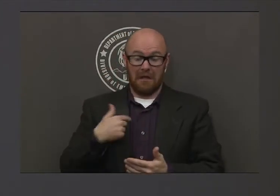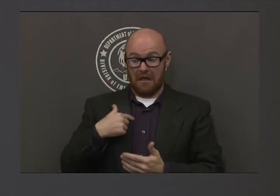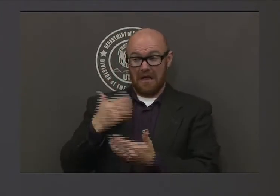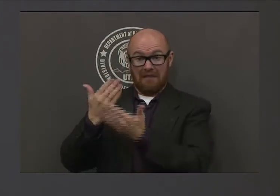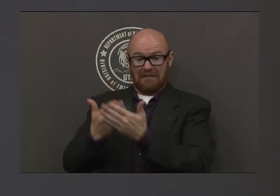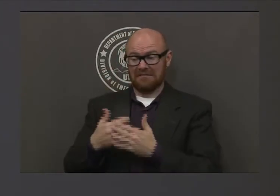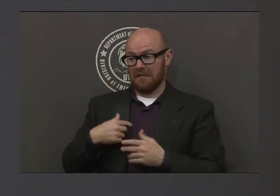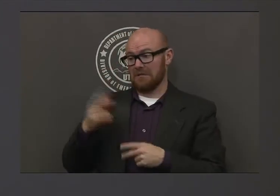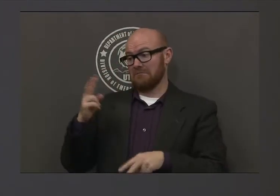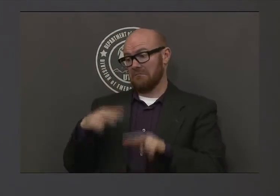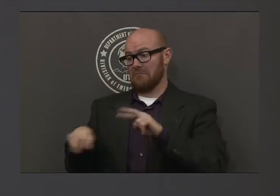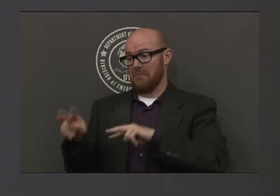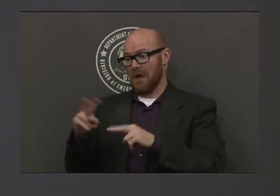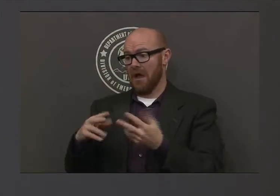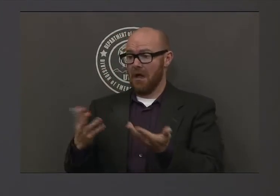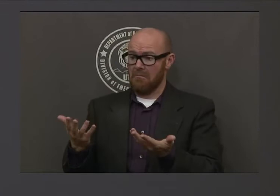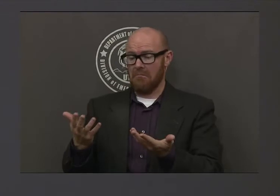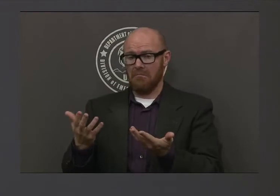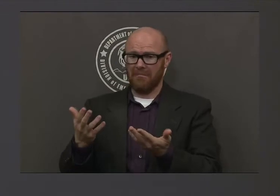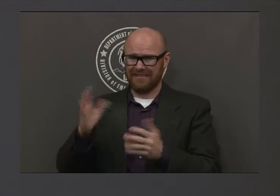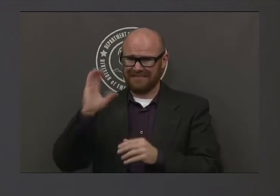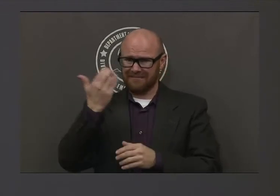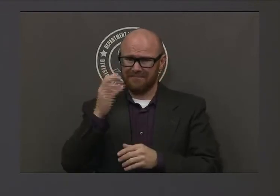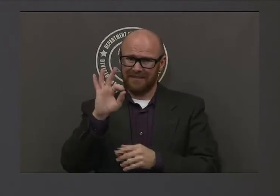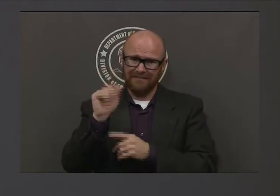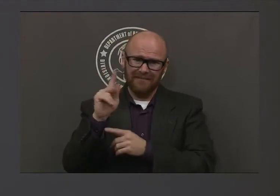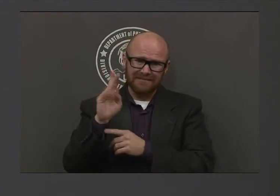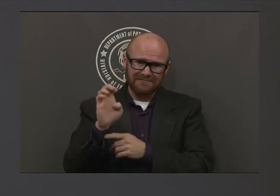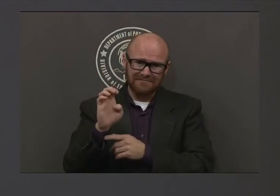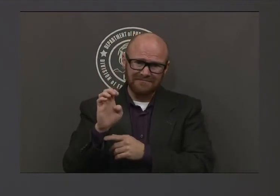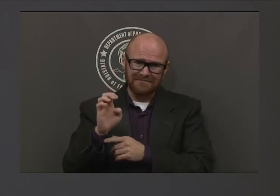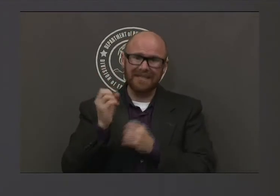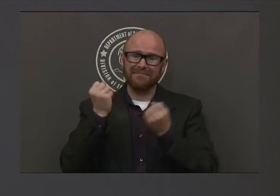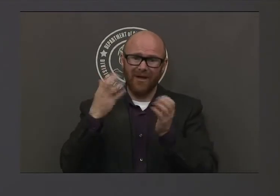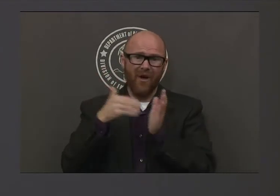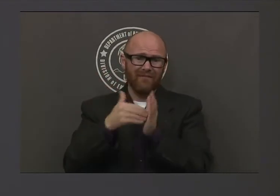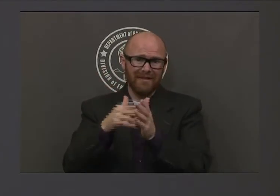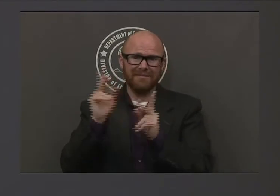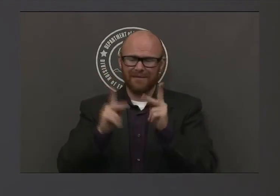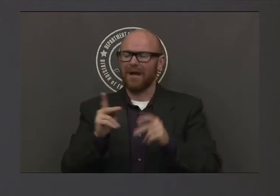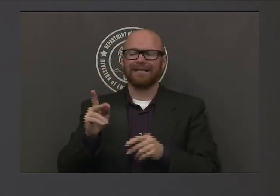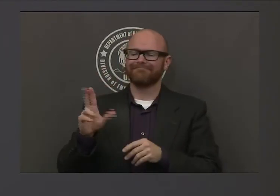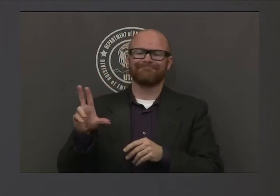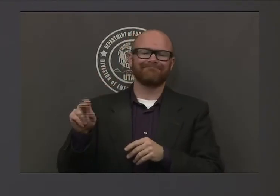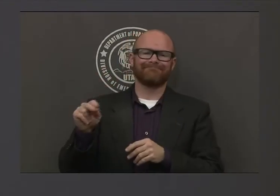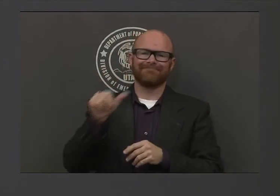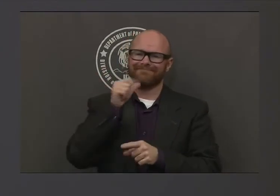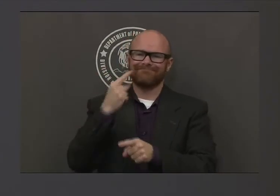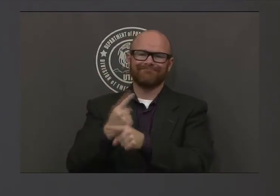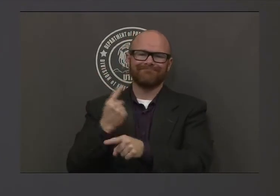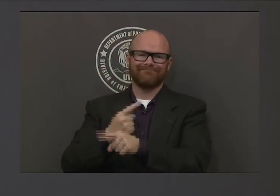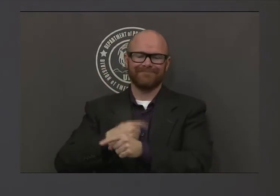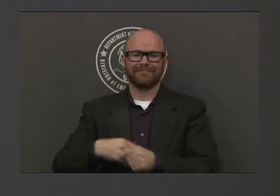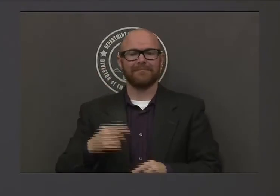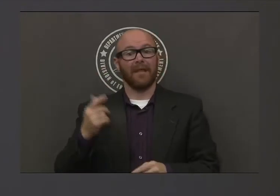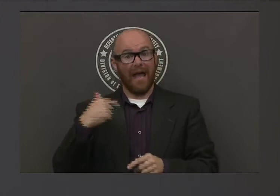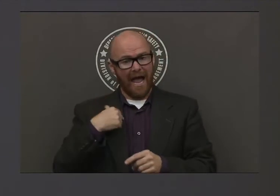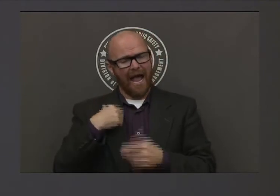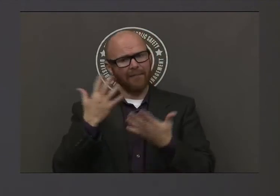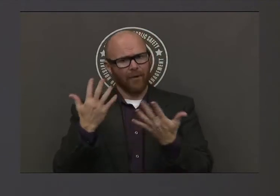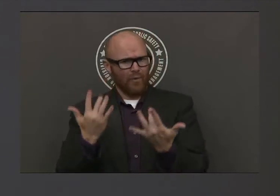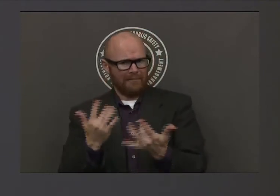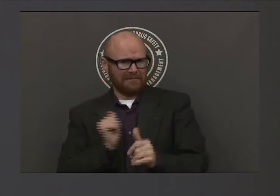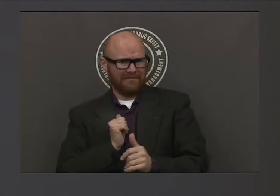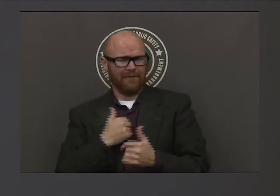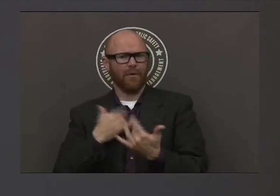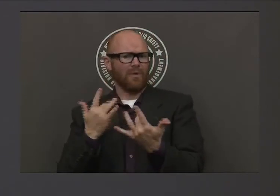been easily debunked, and I keep waiting for the smoking gun that has been promised.